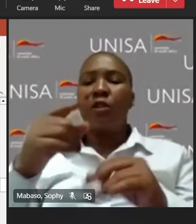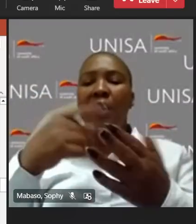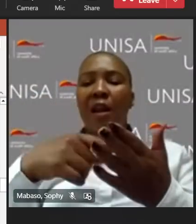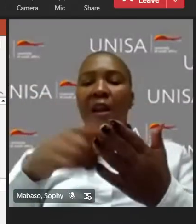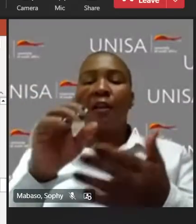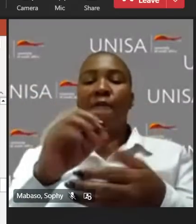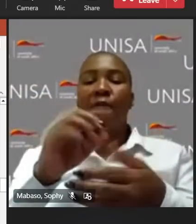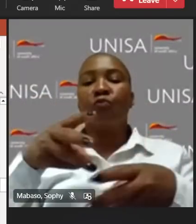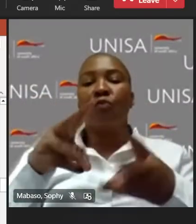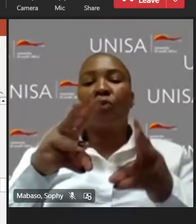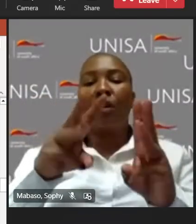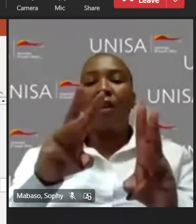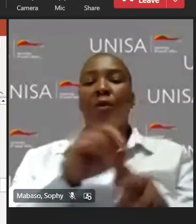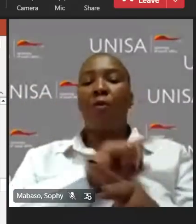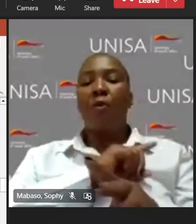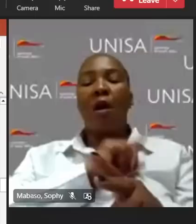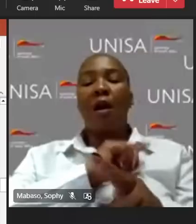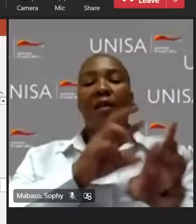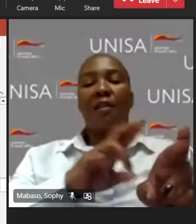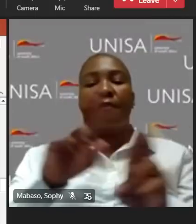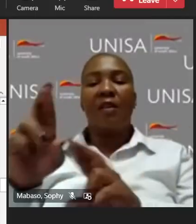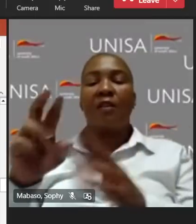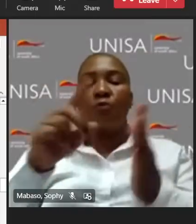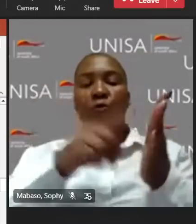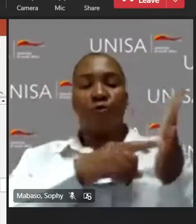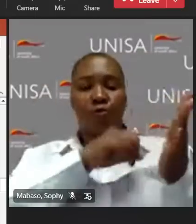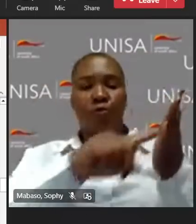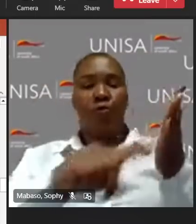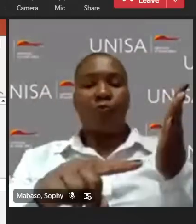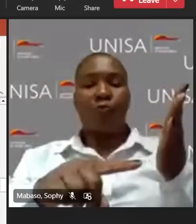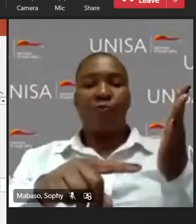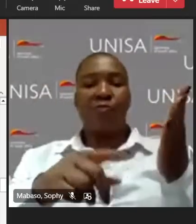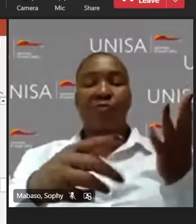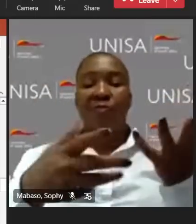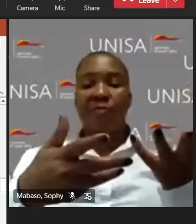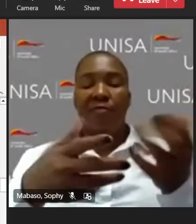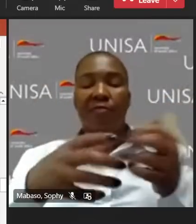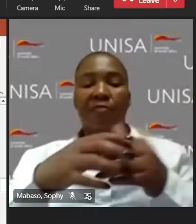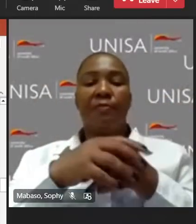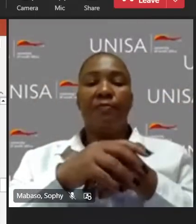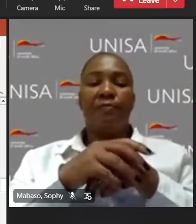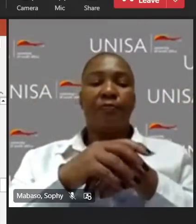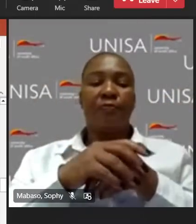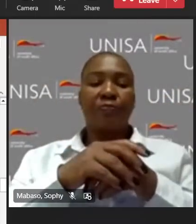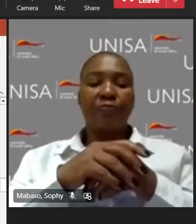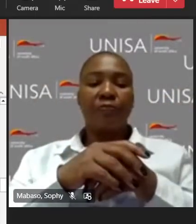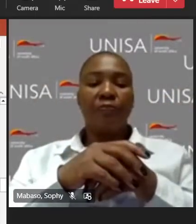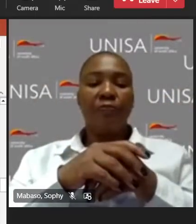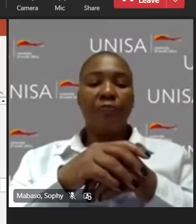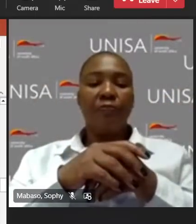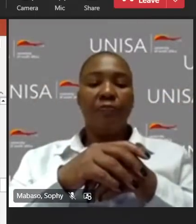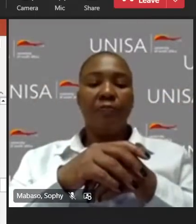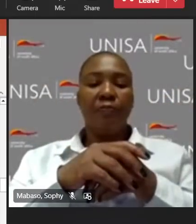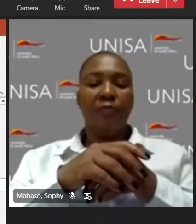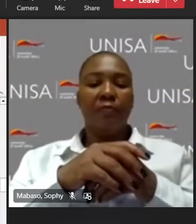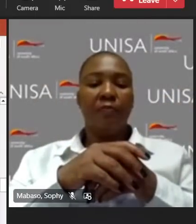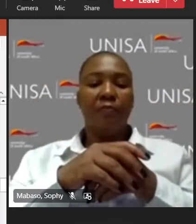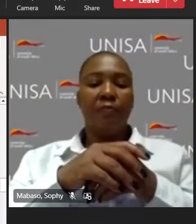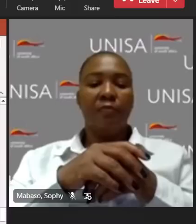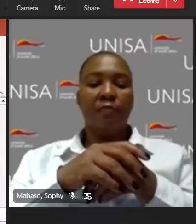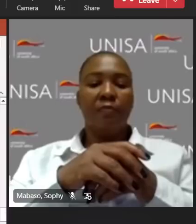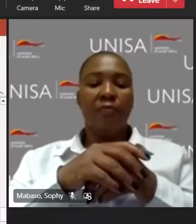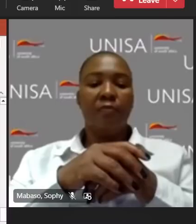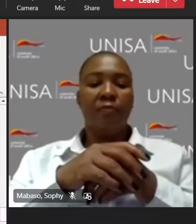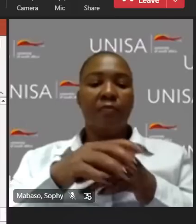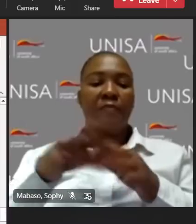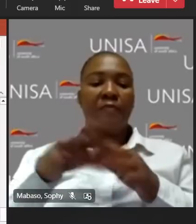the reference was incorrectly typed when you make the payment. And moving on